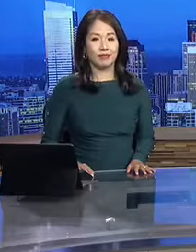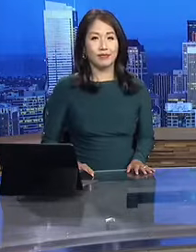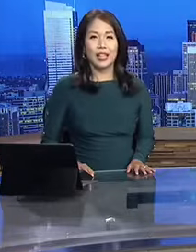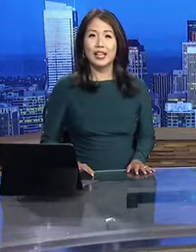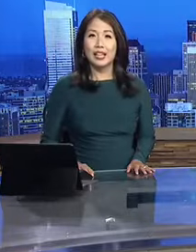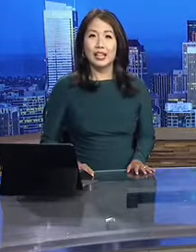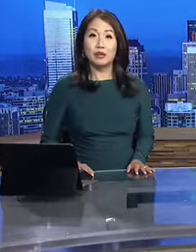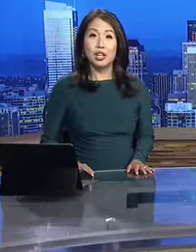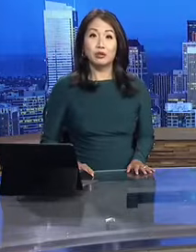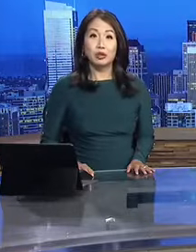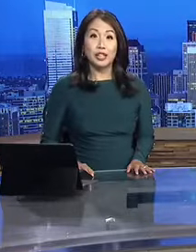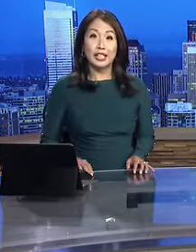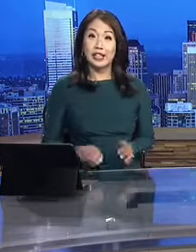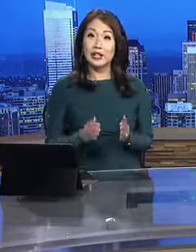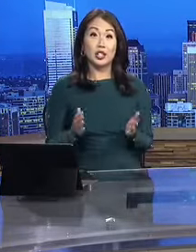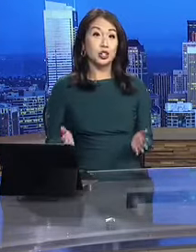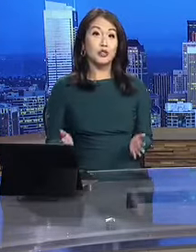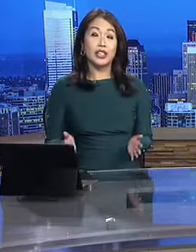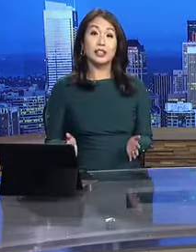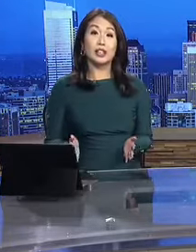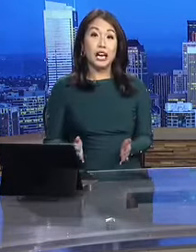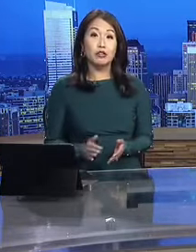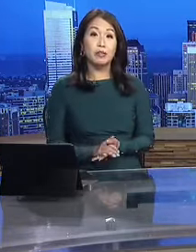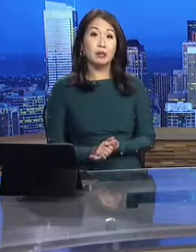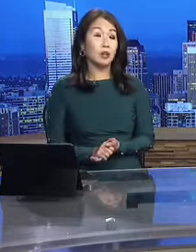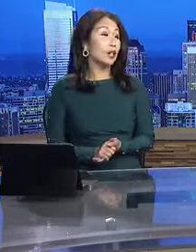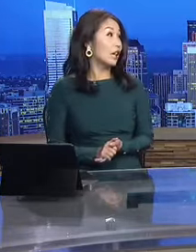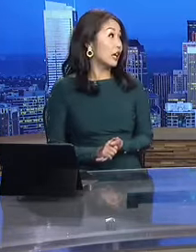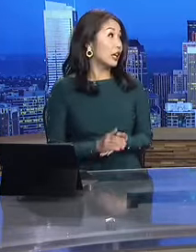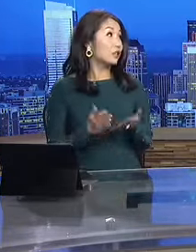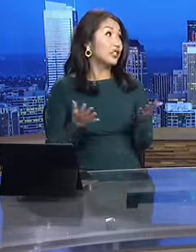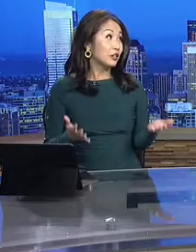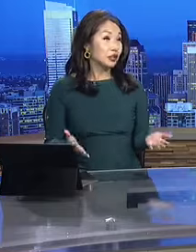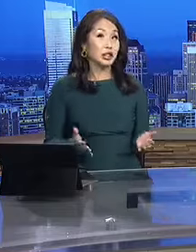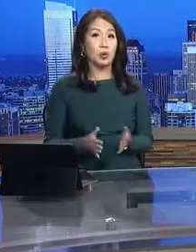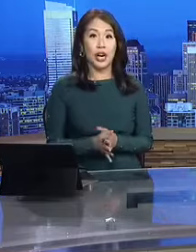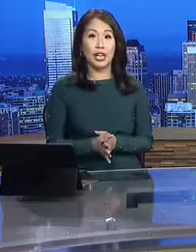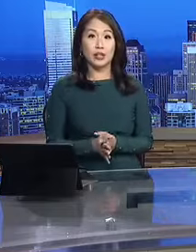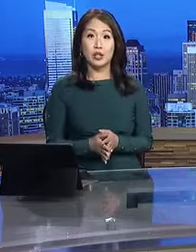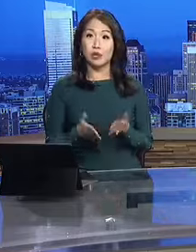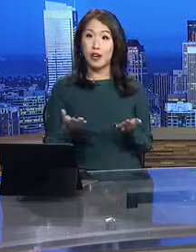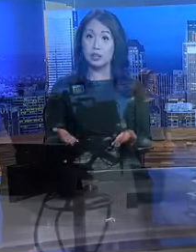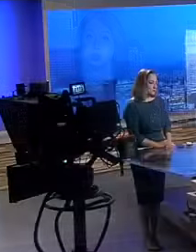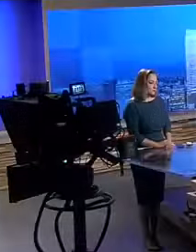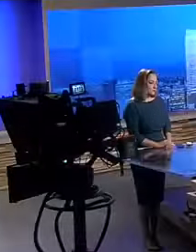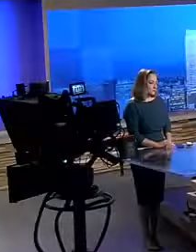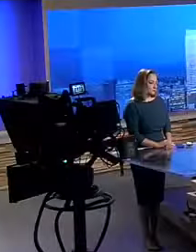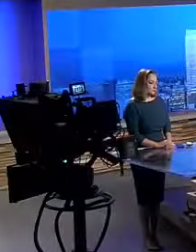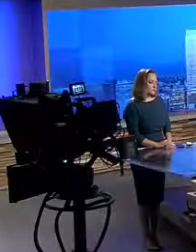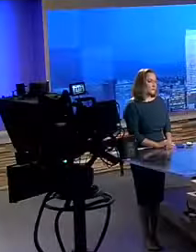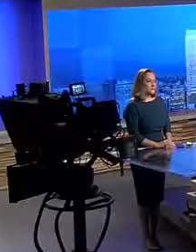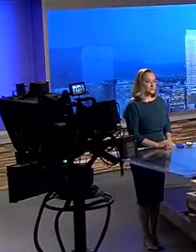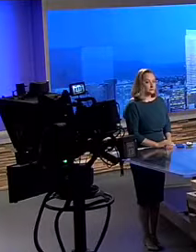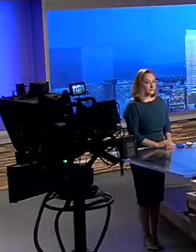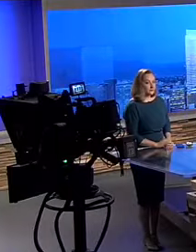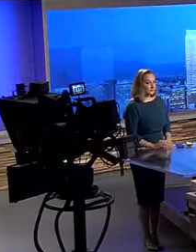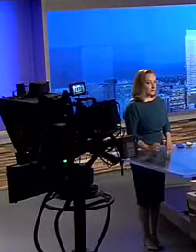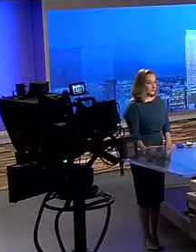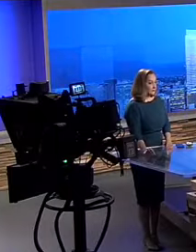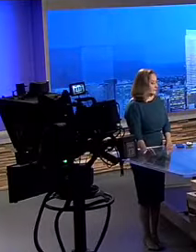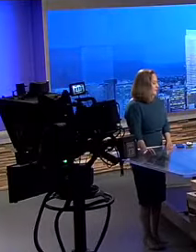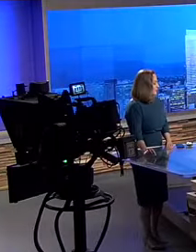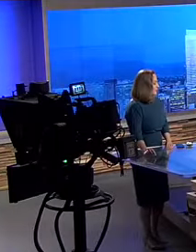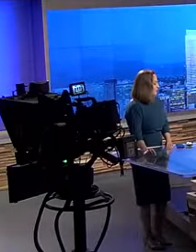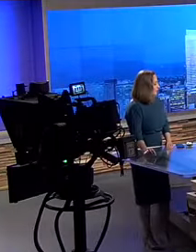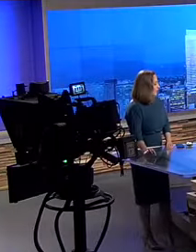Jamie Tompkins. And I'm Jennifer Lee. This could affect a lot of people a lot of different ways. So Fox 13 political reporter Brandy